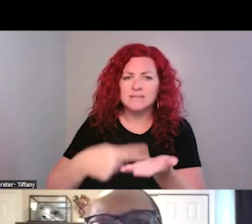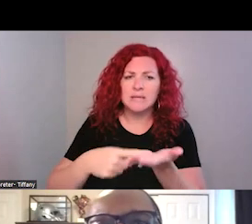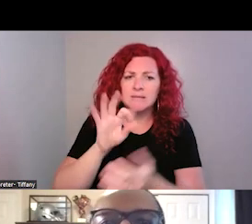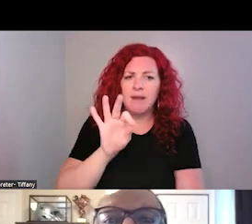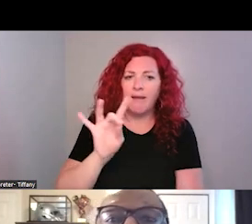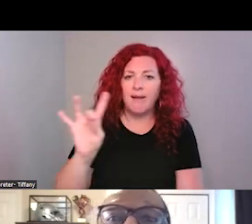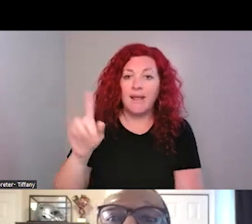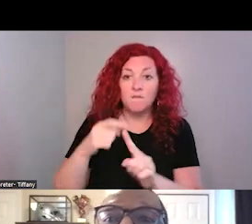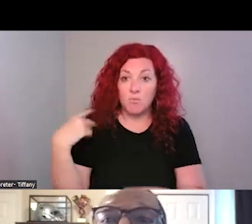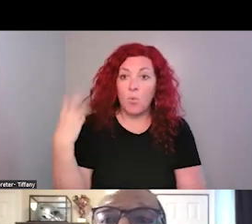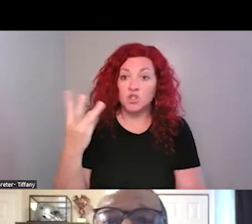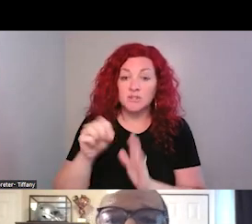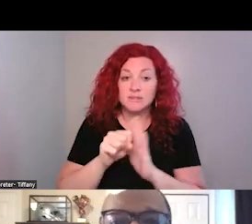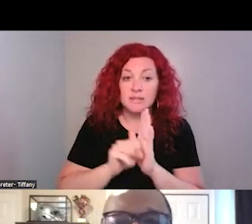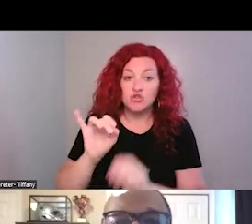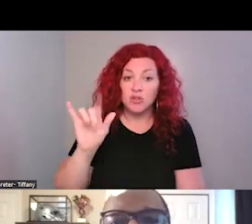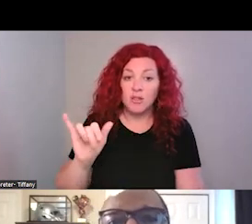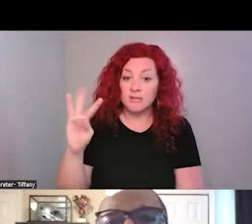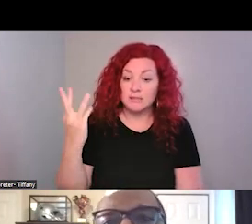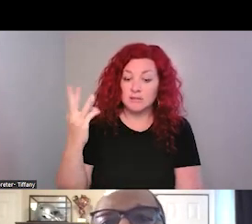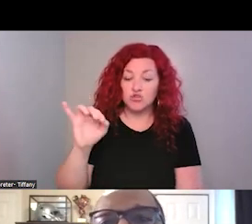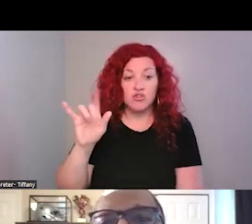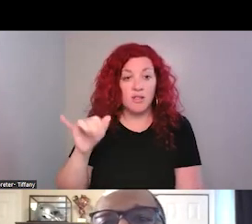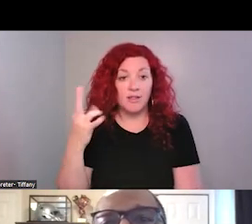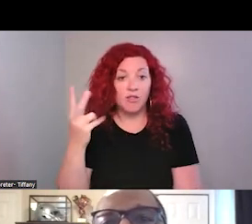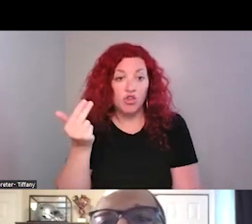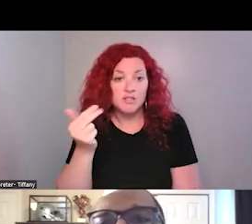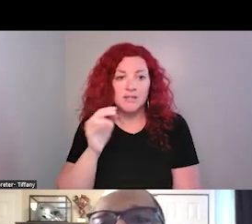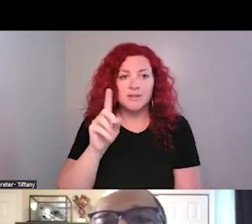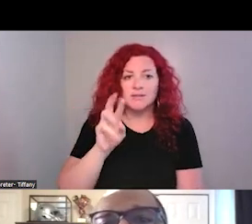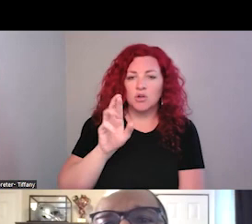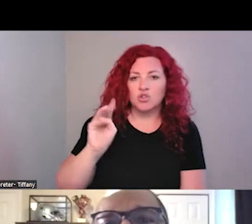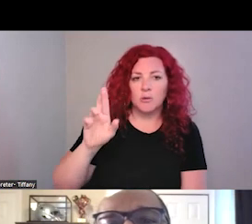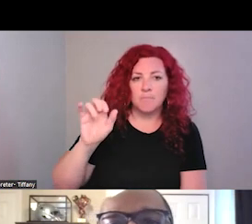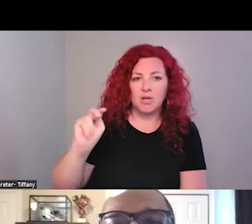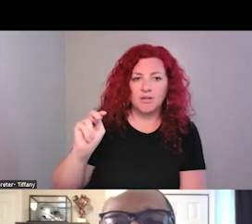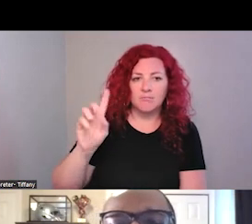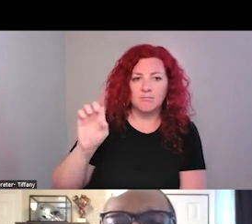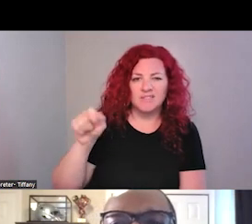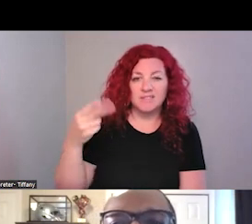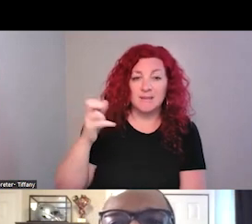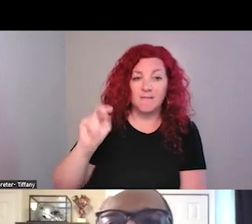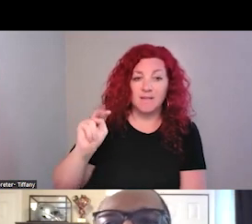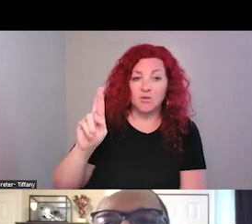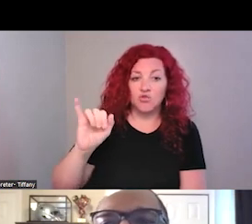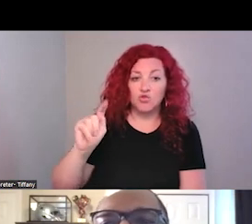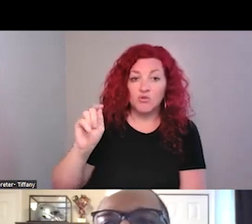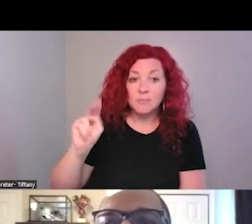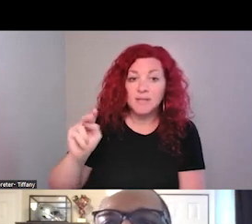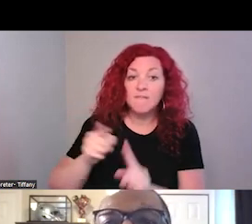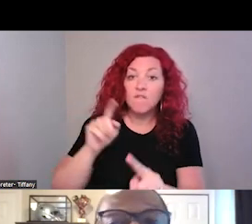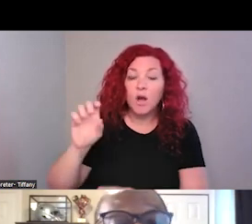July 6th. And then on July 13th, we have Dr. Miriam Delphin-Redmond from SAMHSA talking